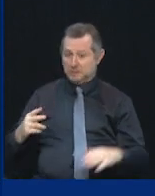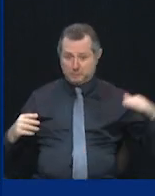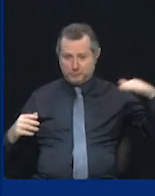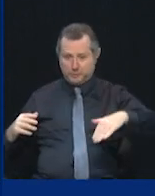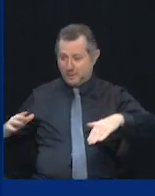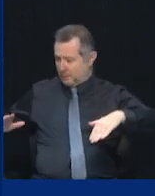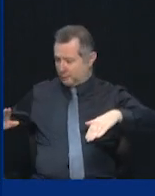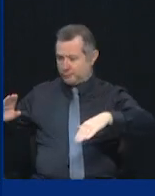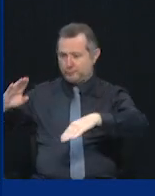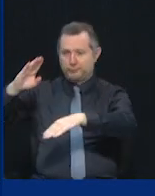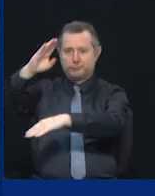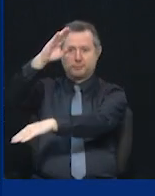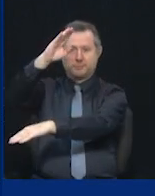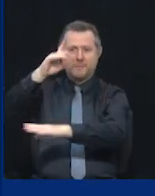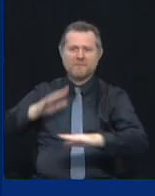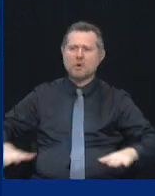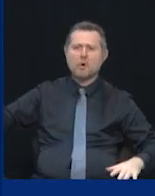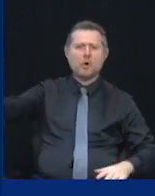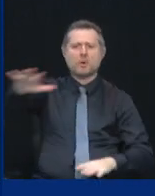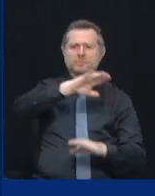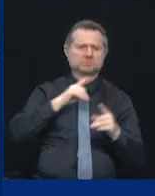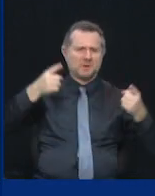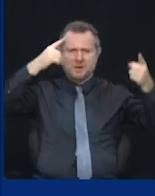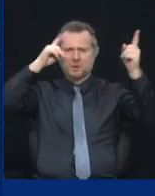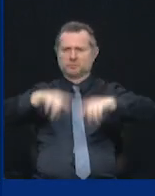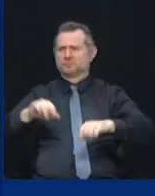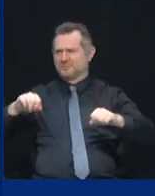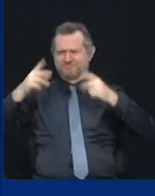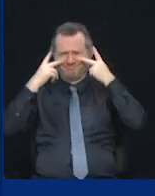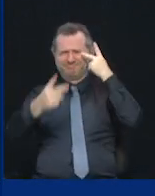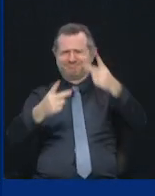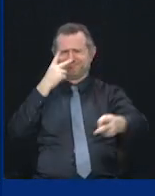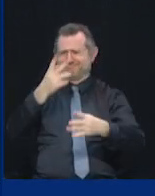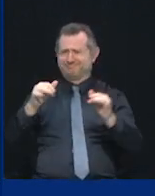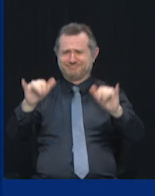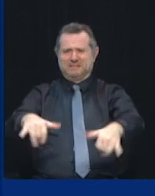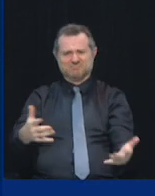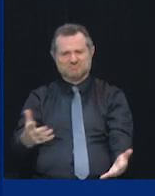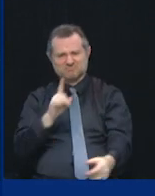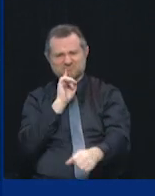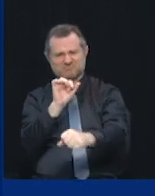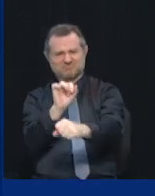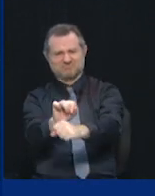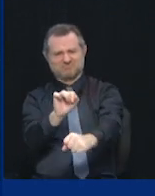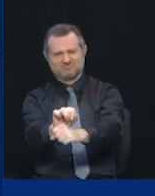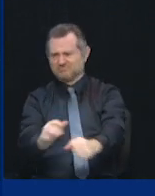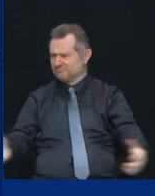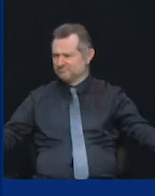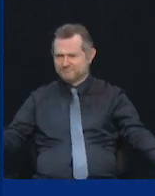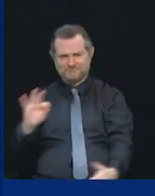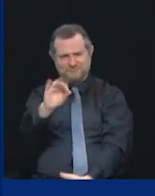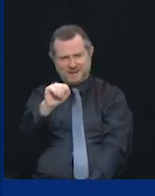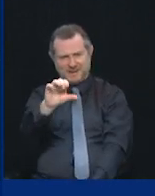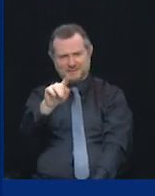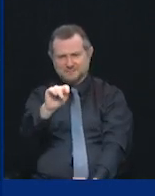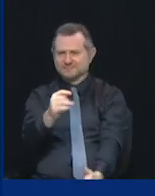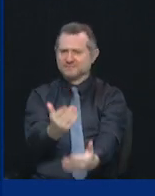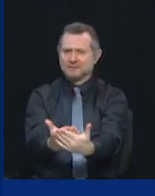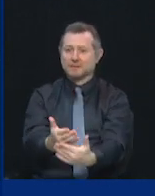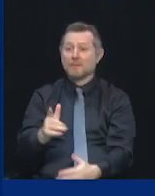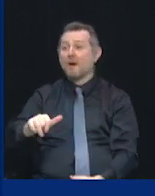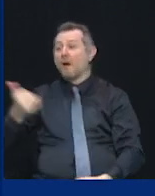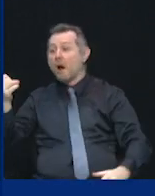says it. Every country shows it. It's the one global fact. If there are any facts in COVID, it's the one